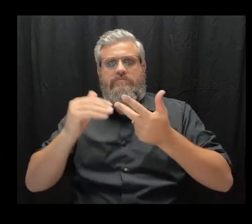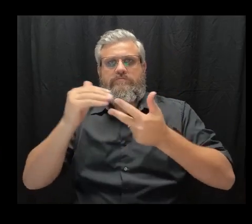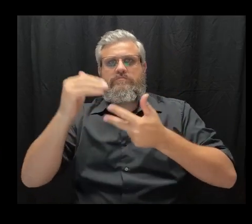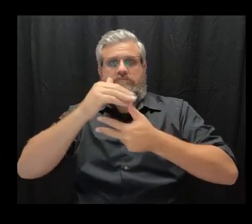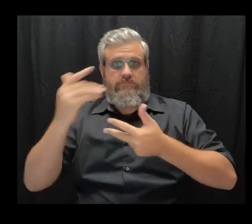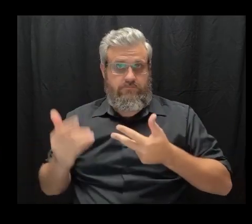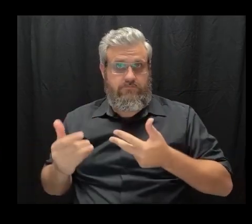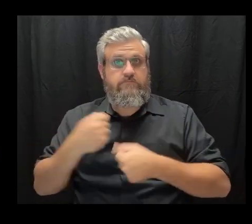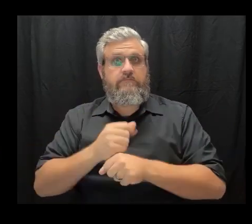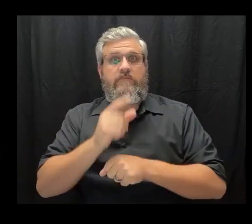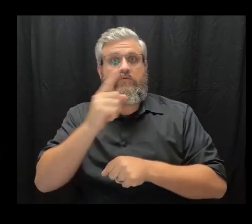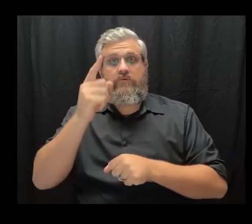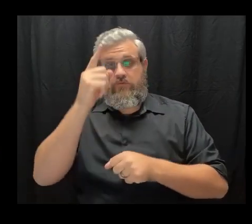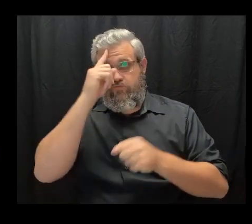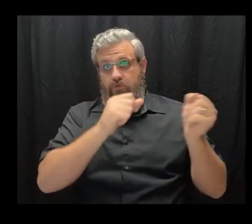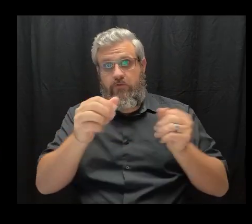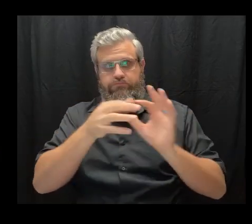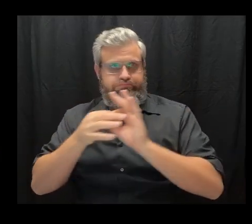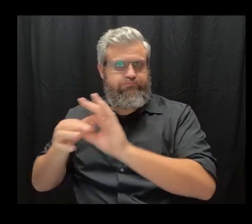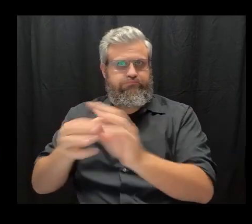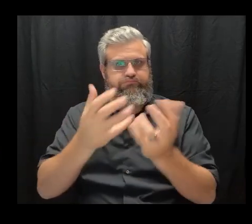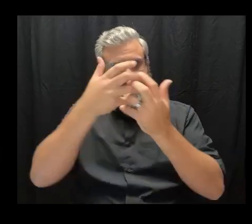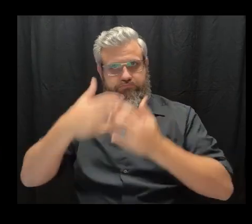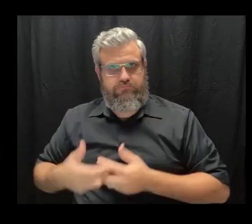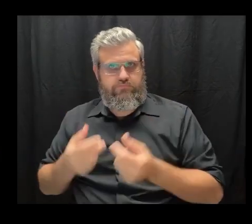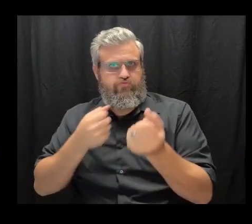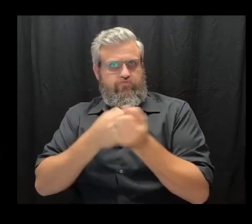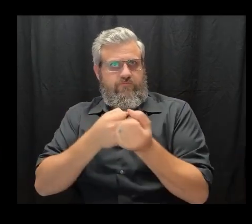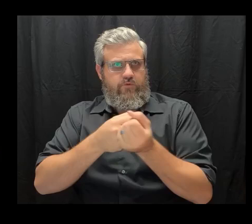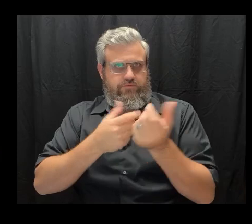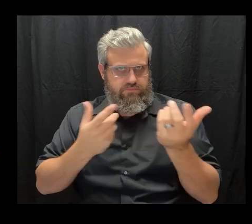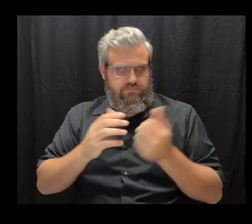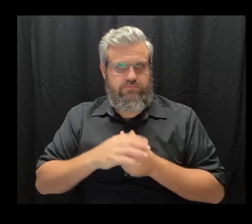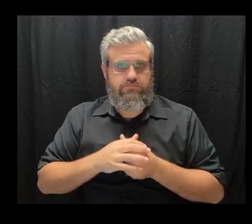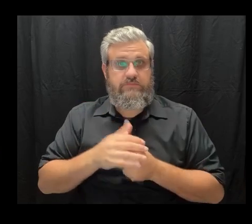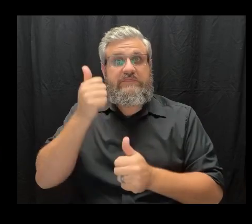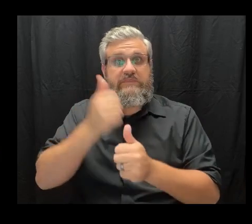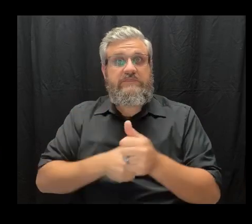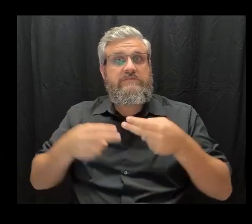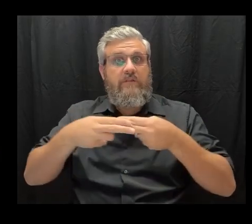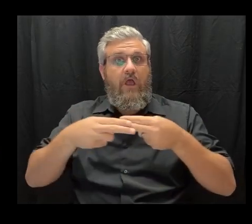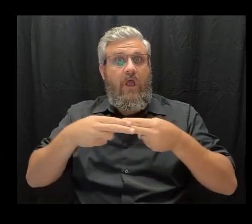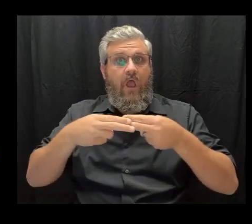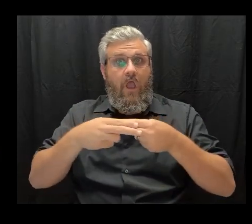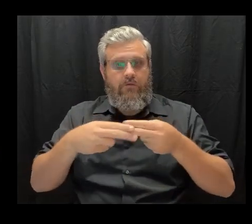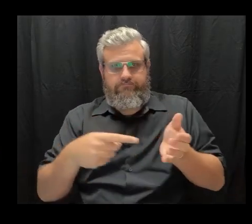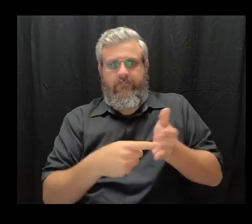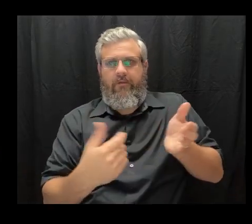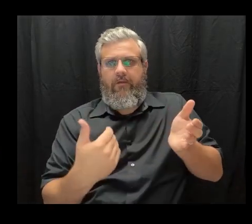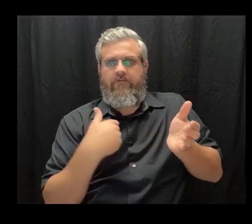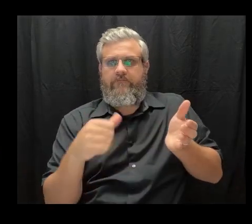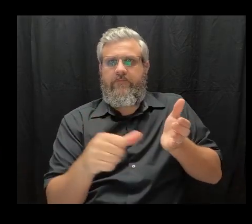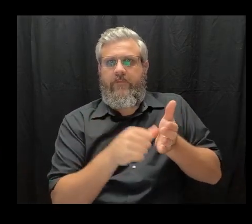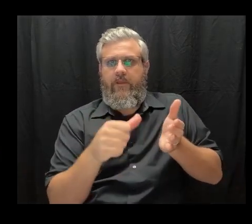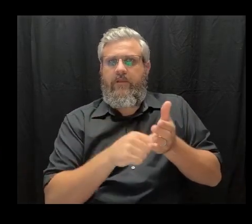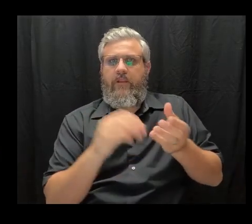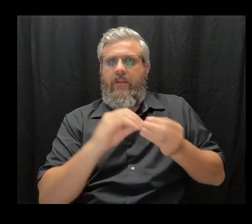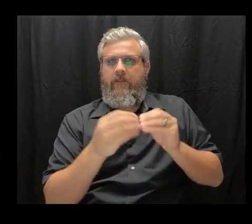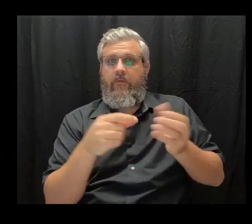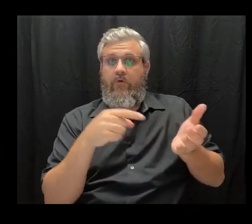and reinforce one another. At the bottom of each slide, you'll see a page number. This corresponds to the page number in